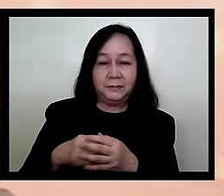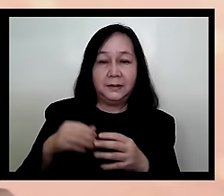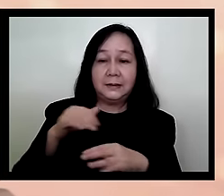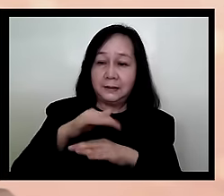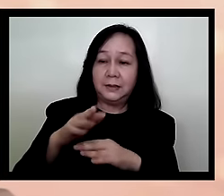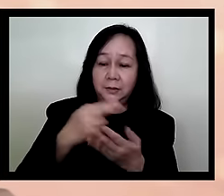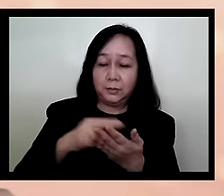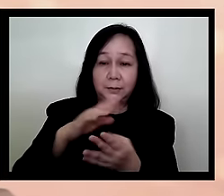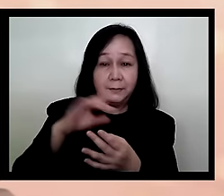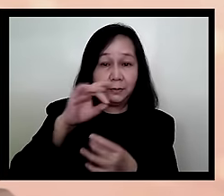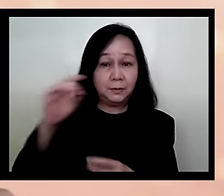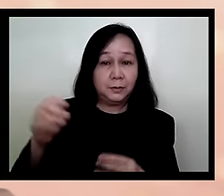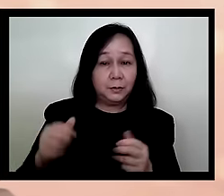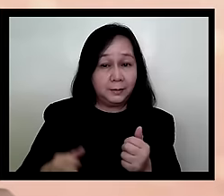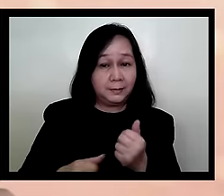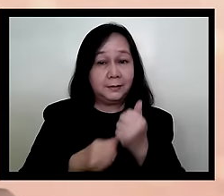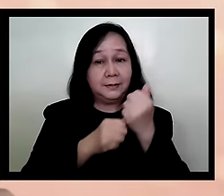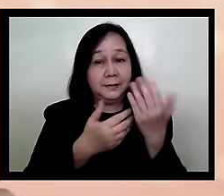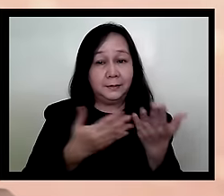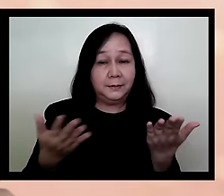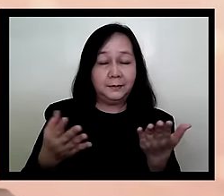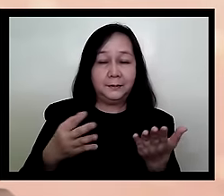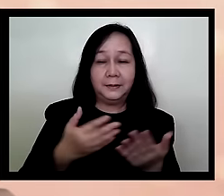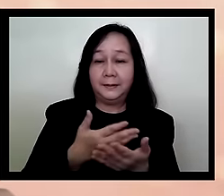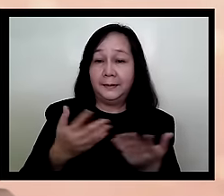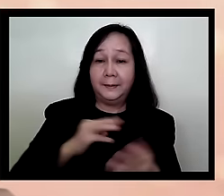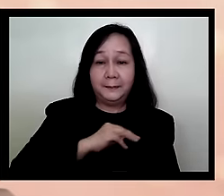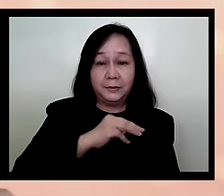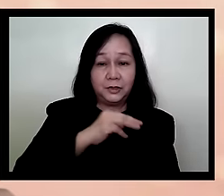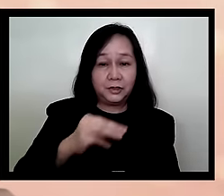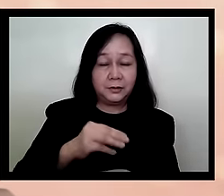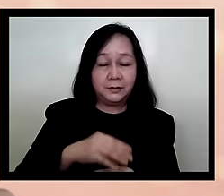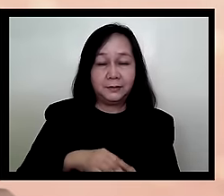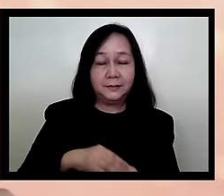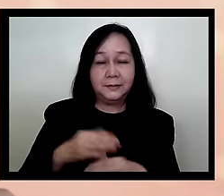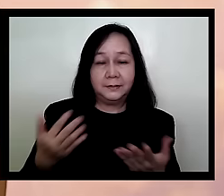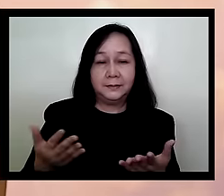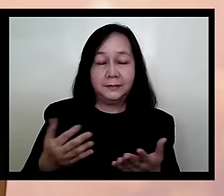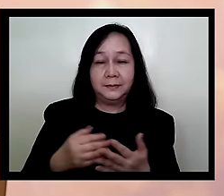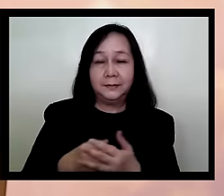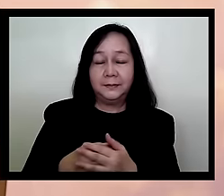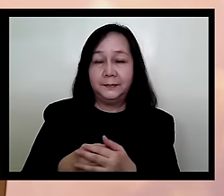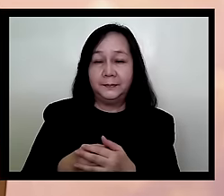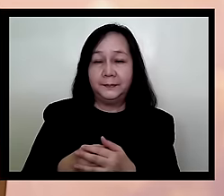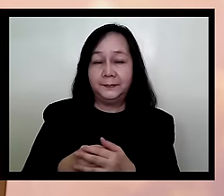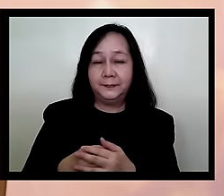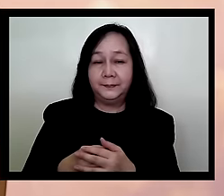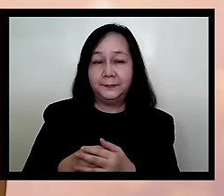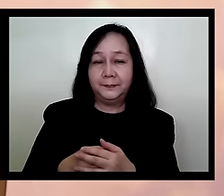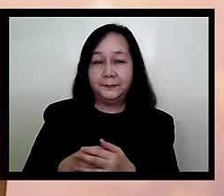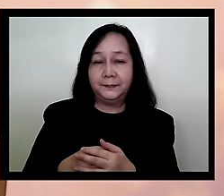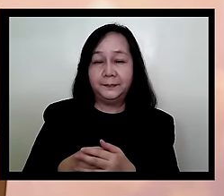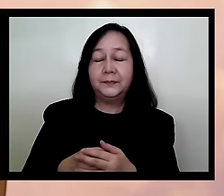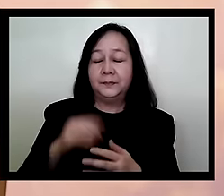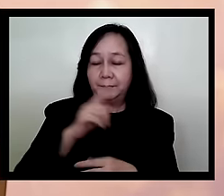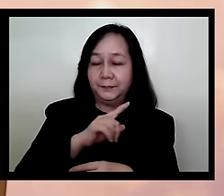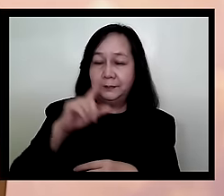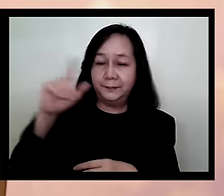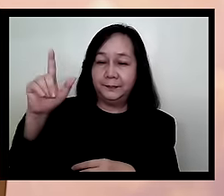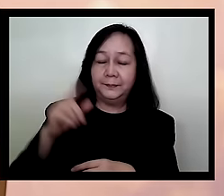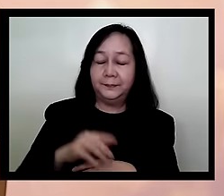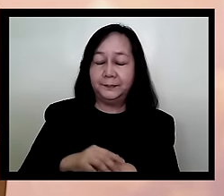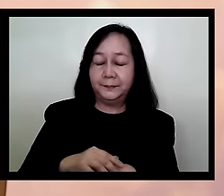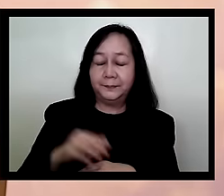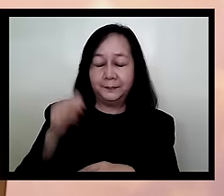to assist them in their mission that's a gift of Easter Lord always